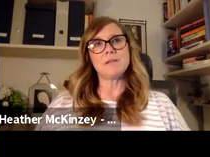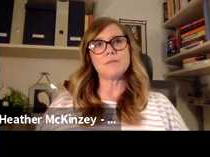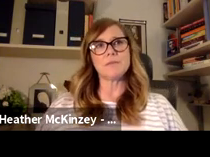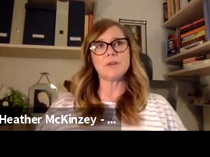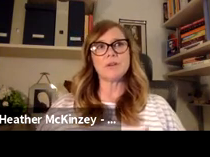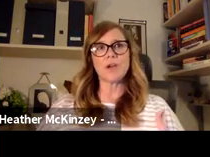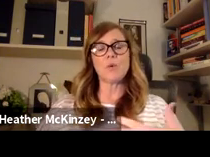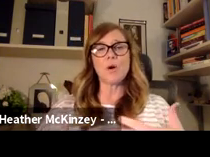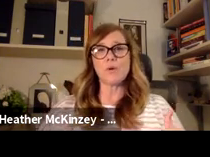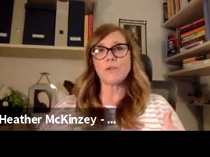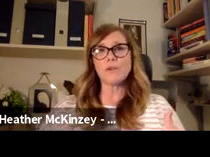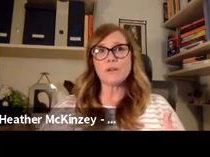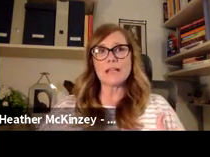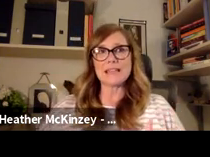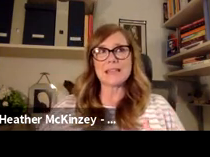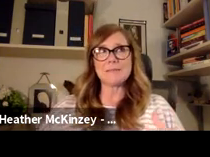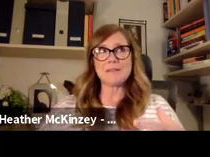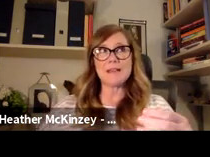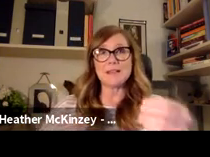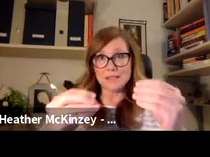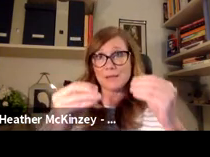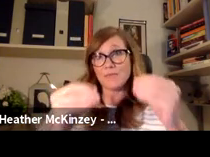I'm going to go over